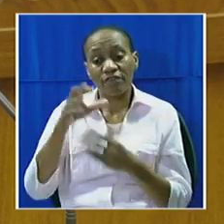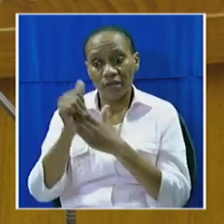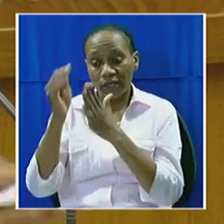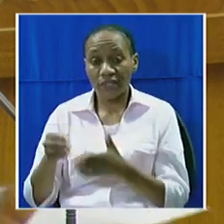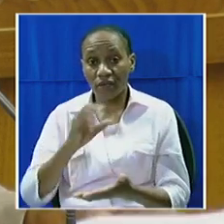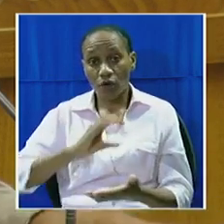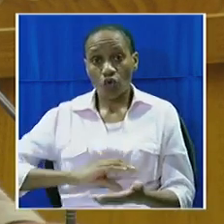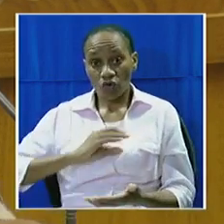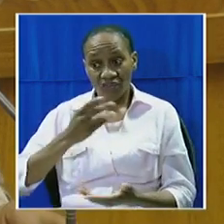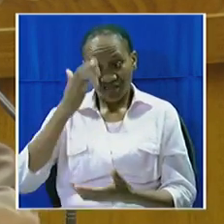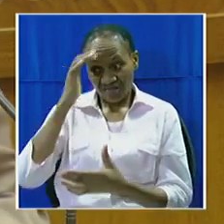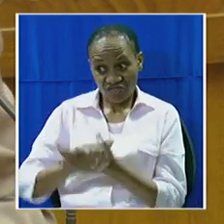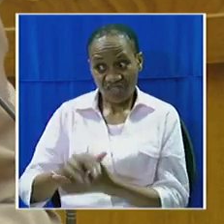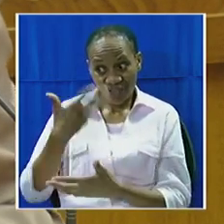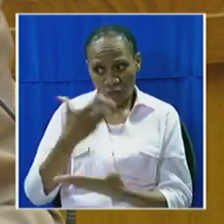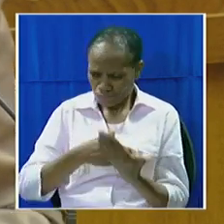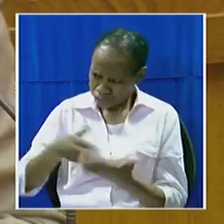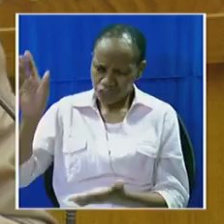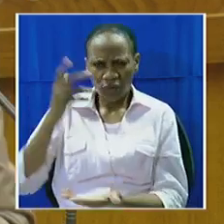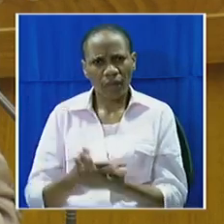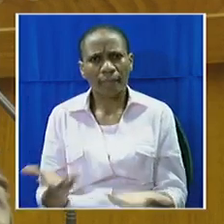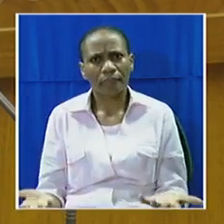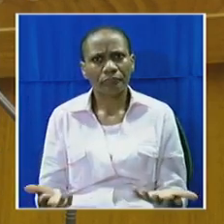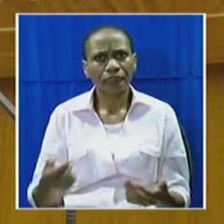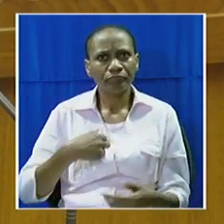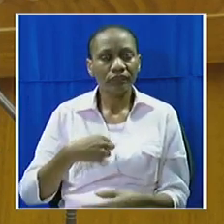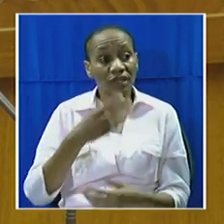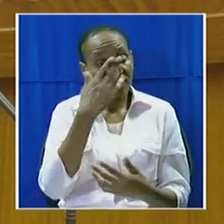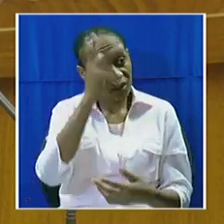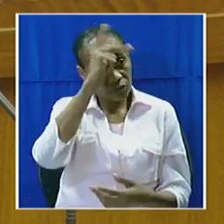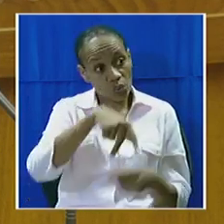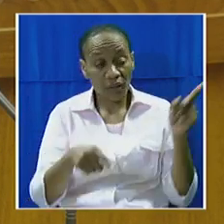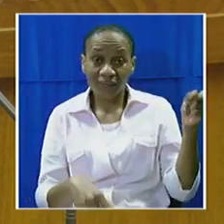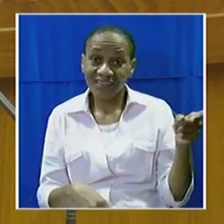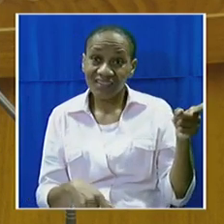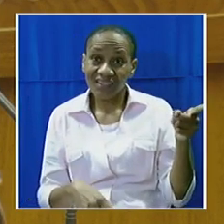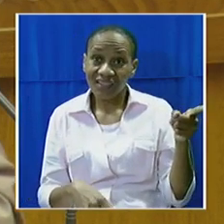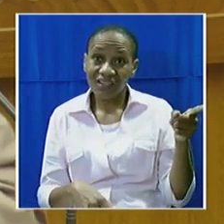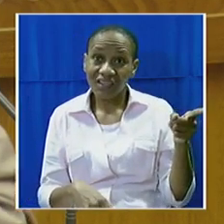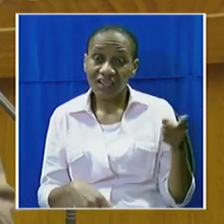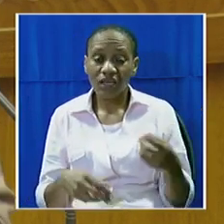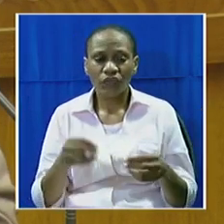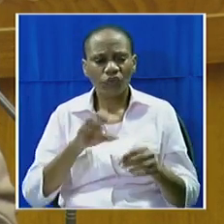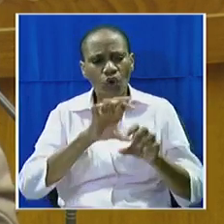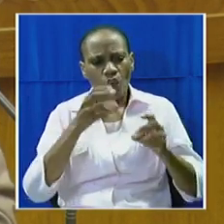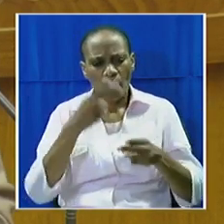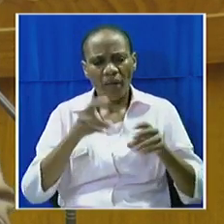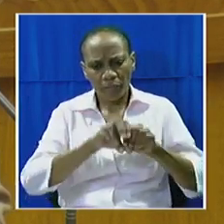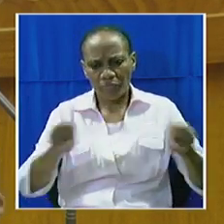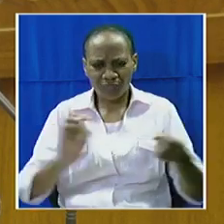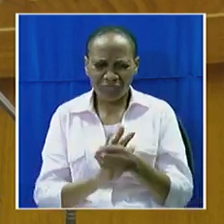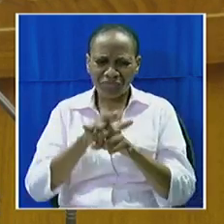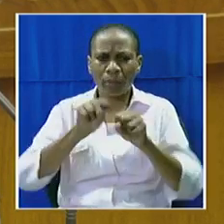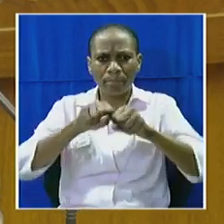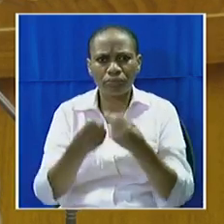to pursue people's priorities. We have seen in Tshwane that the raw sewage flows from the rivers of Tshwane into the rivers